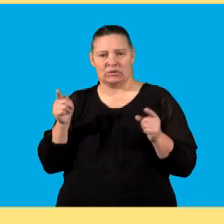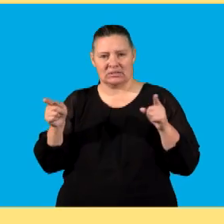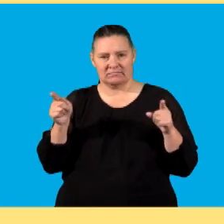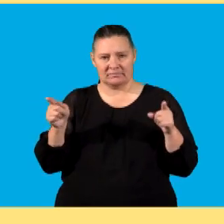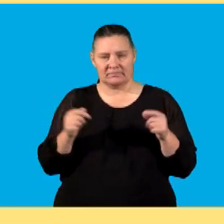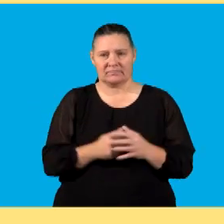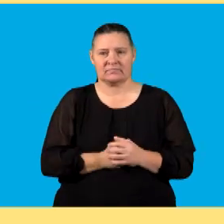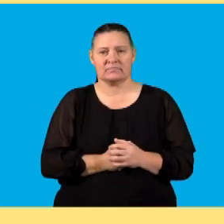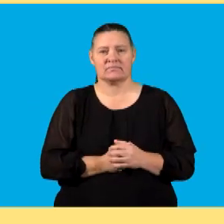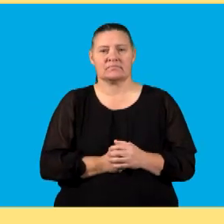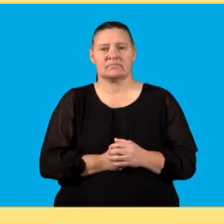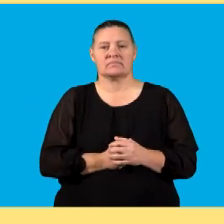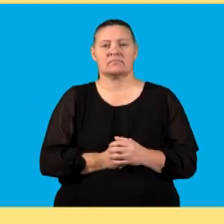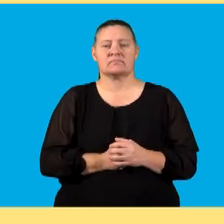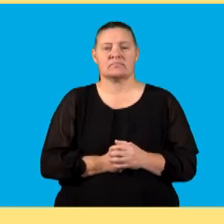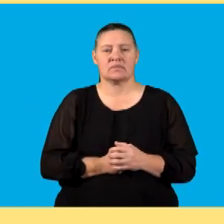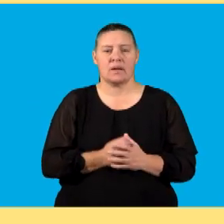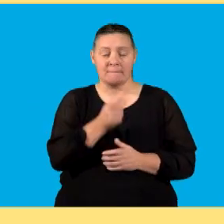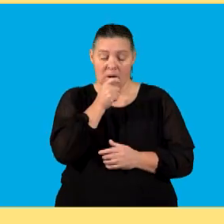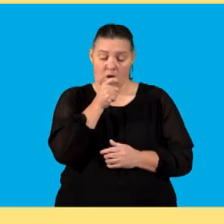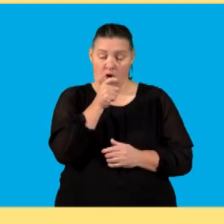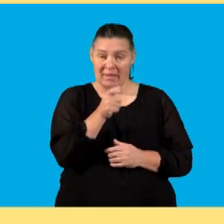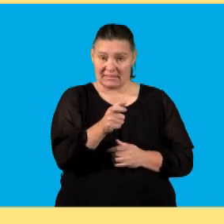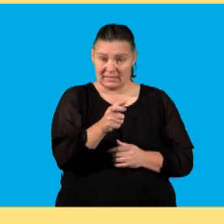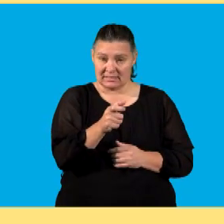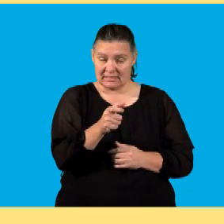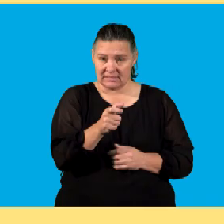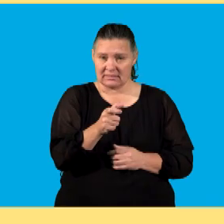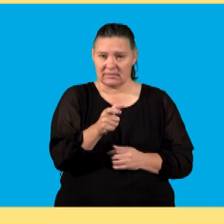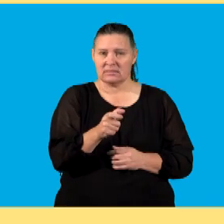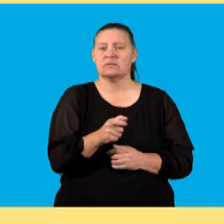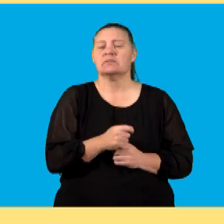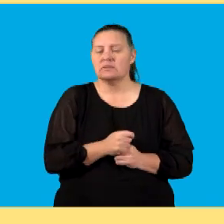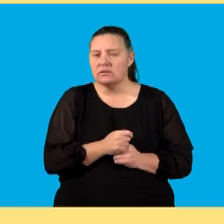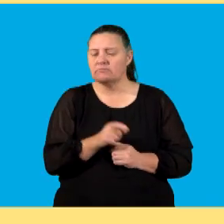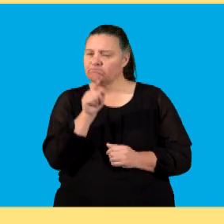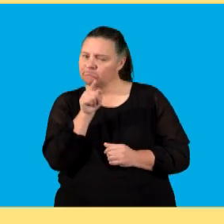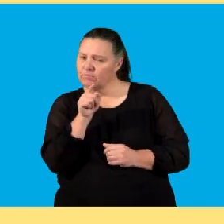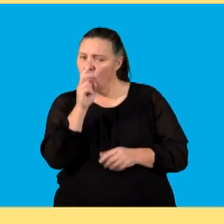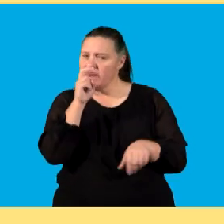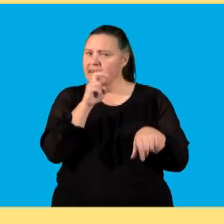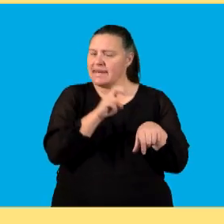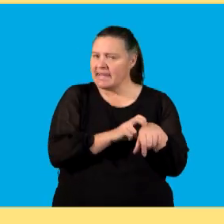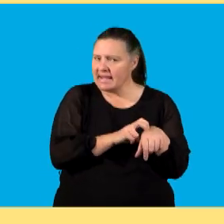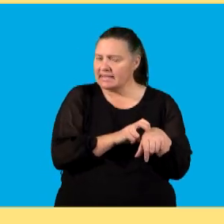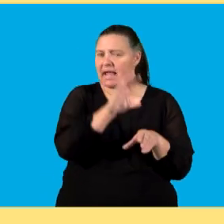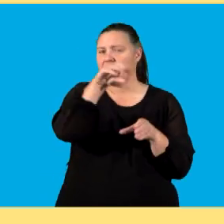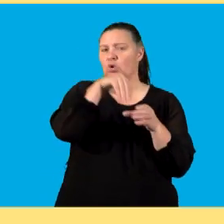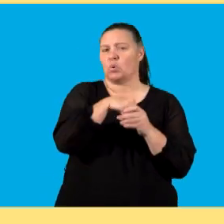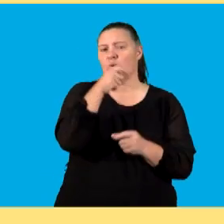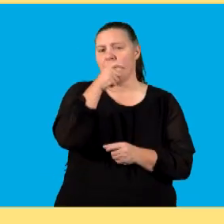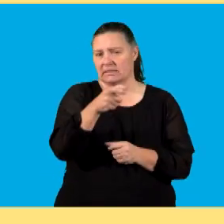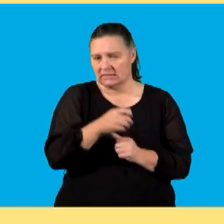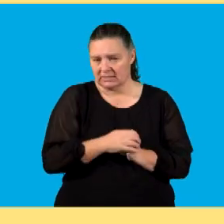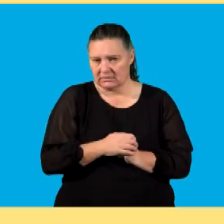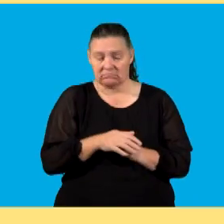2023 amount. When we are commenting, there are aspects that we need to include in